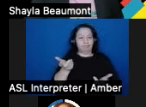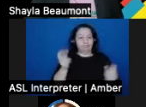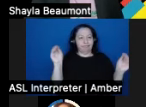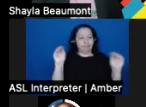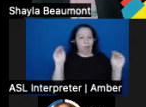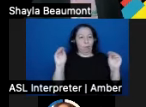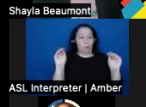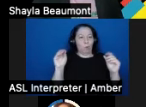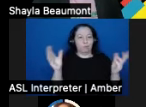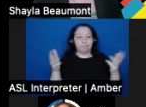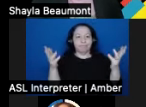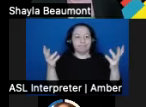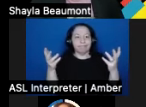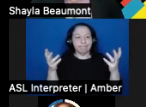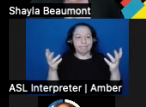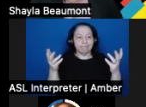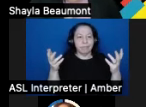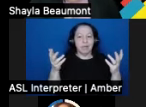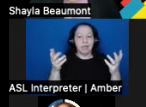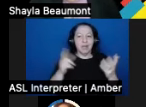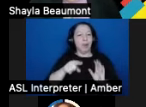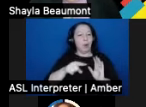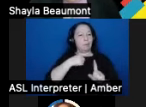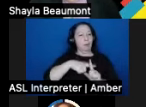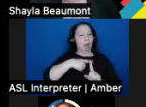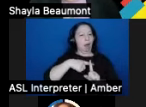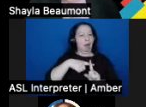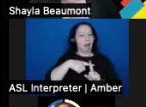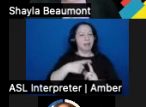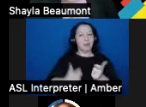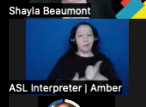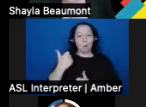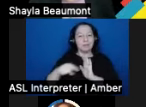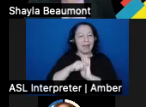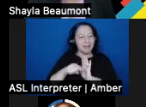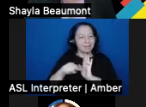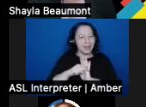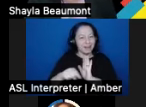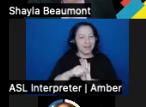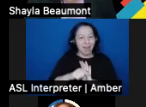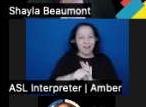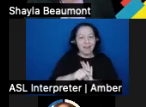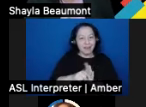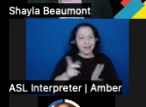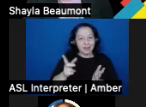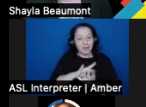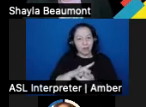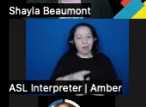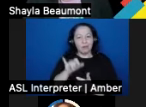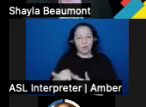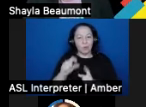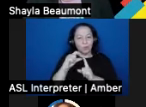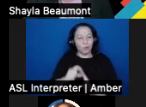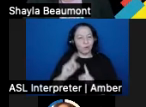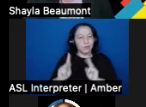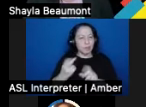anything like very positive. Most of them had some negative connotations to those words that folks were using to